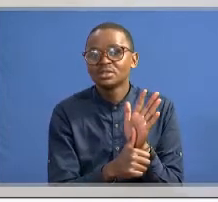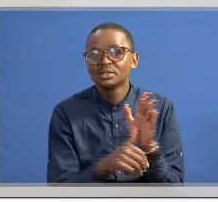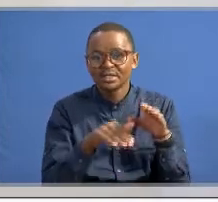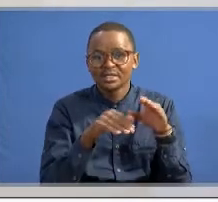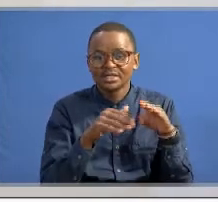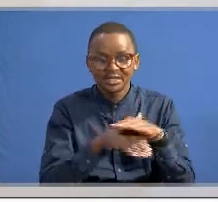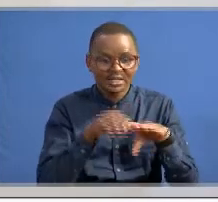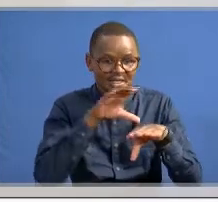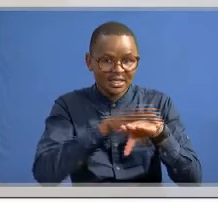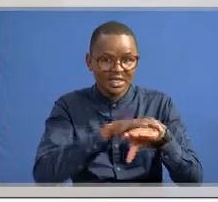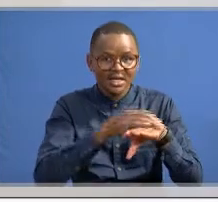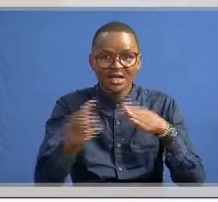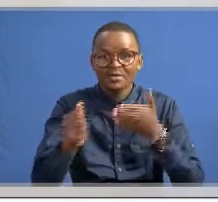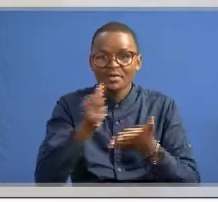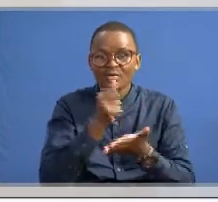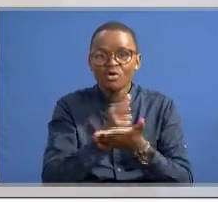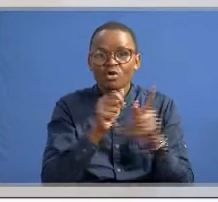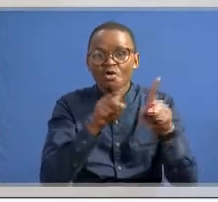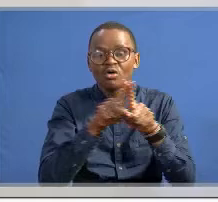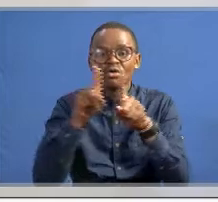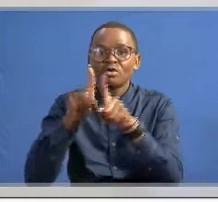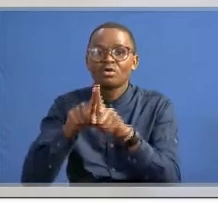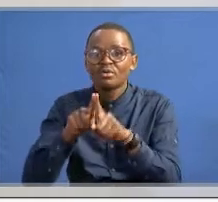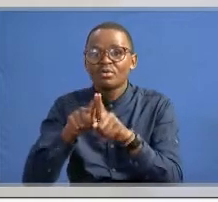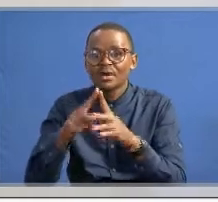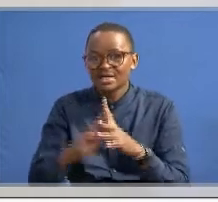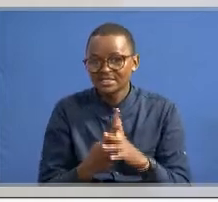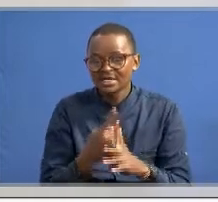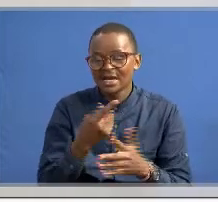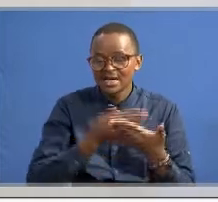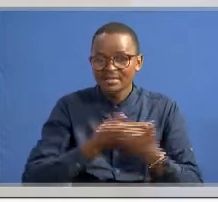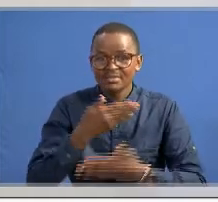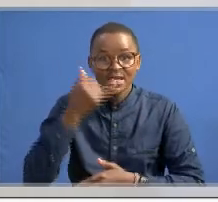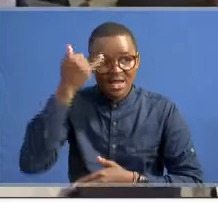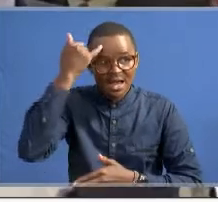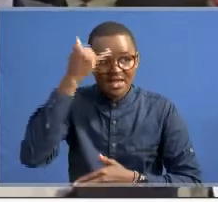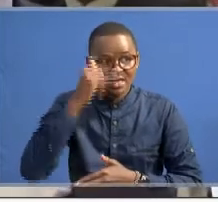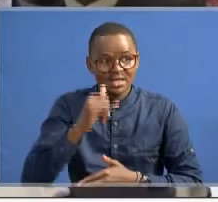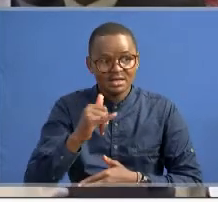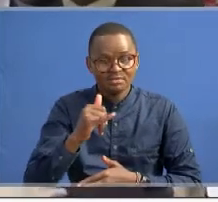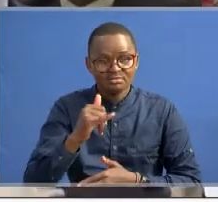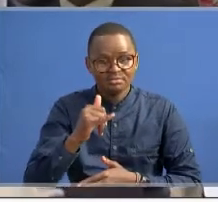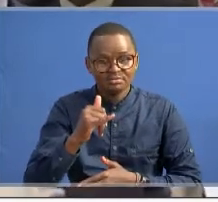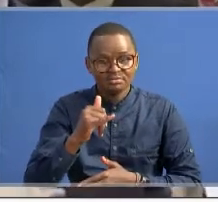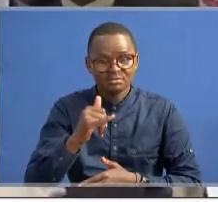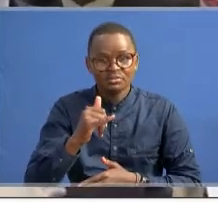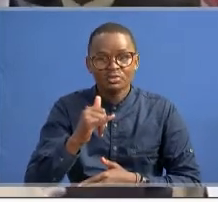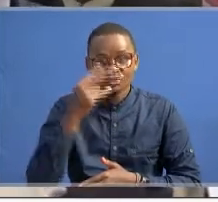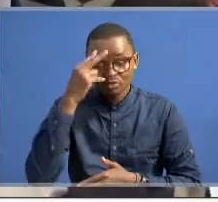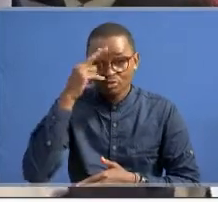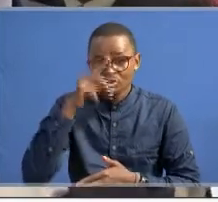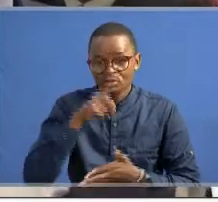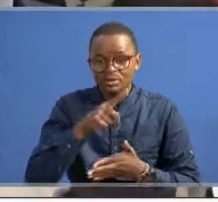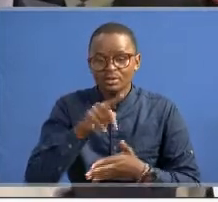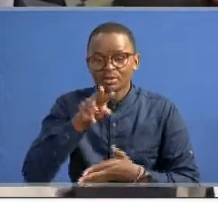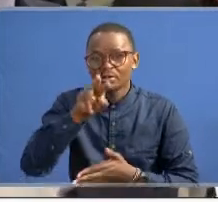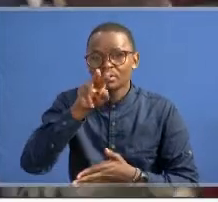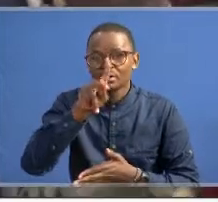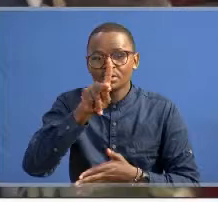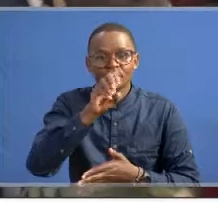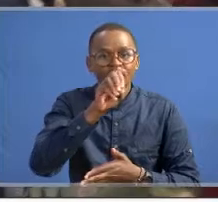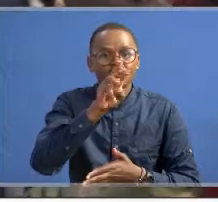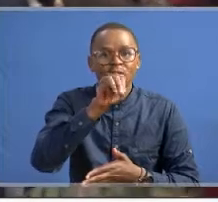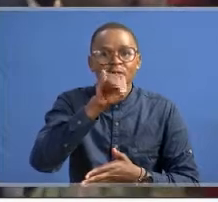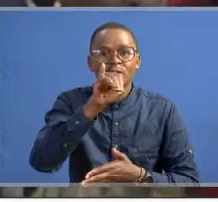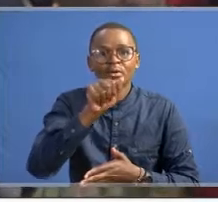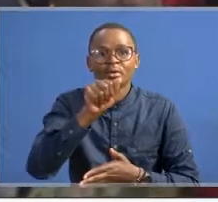finding employment and also launching business ideas. To see what is available. Margaret Kobia,